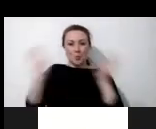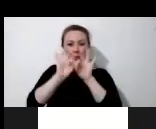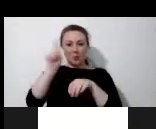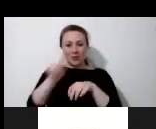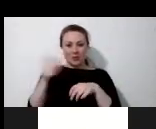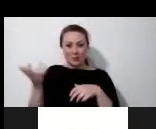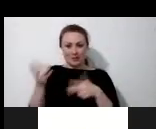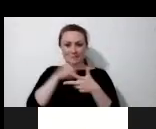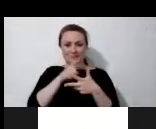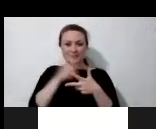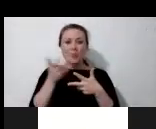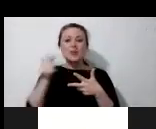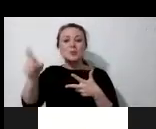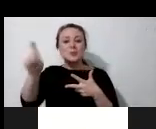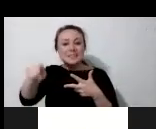How can I help you?